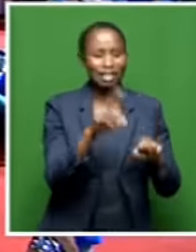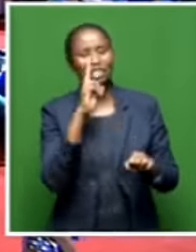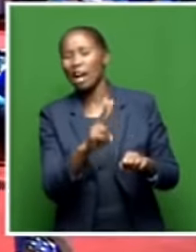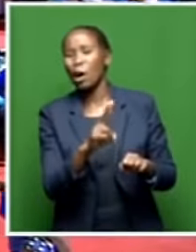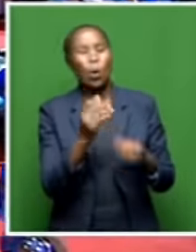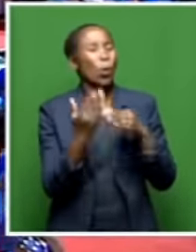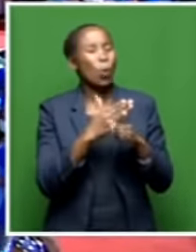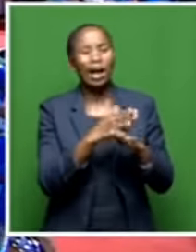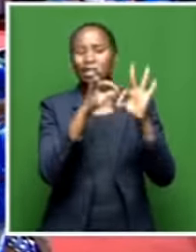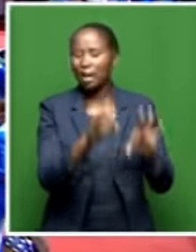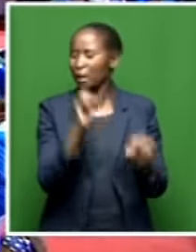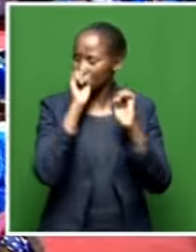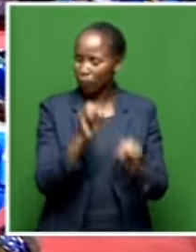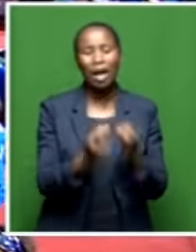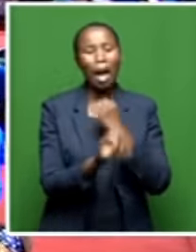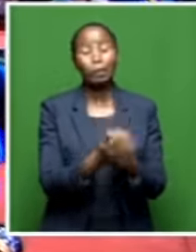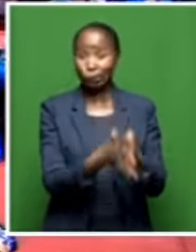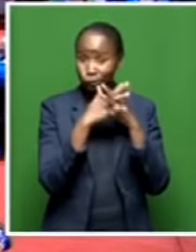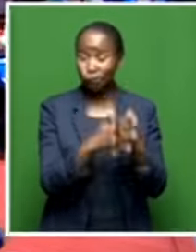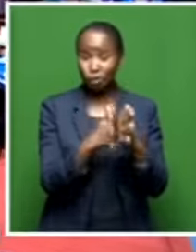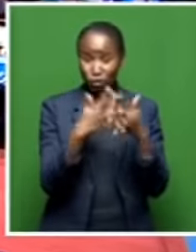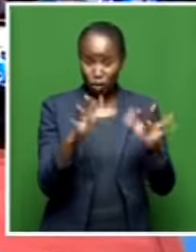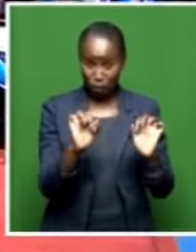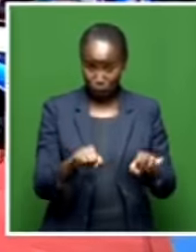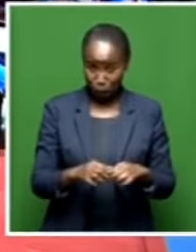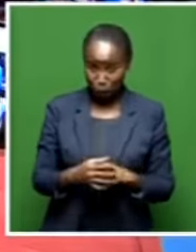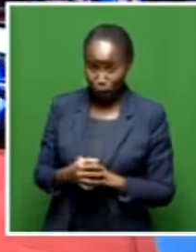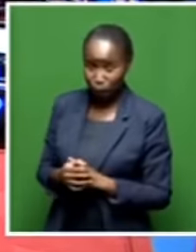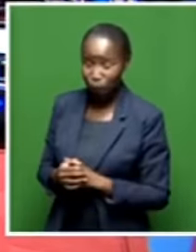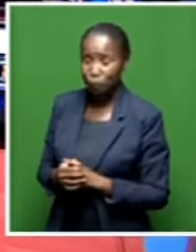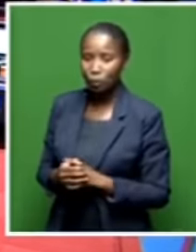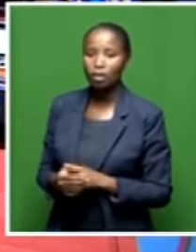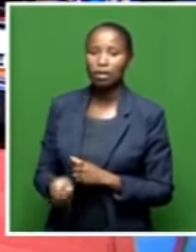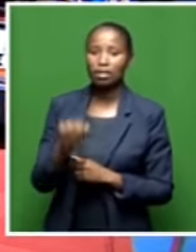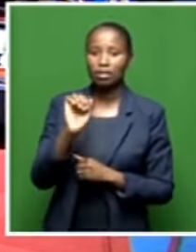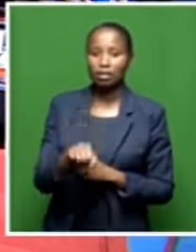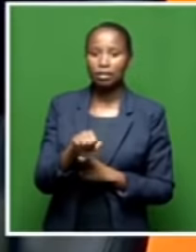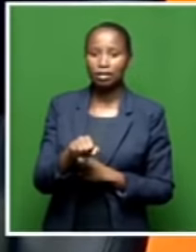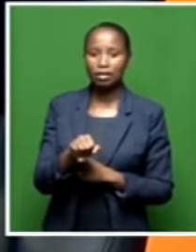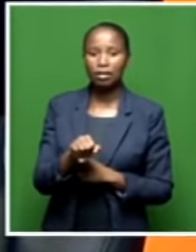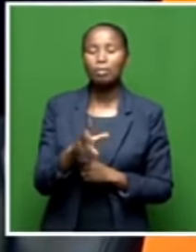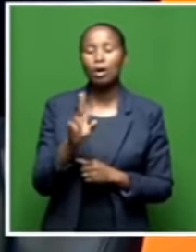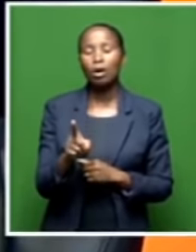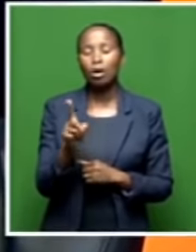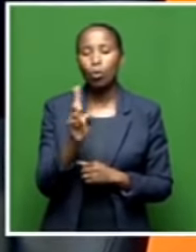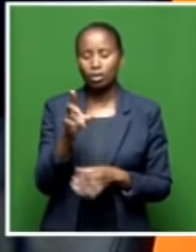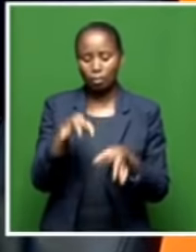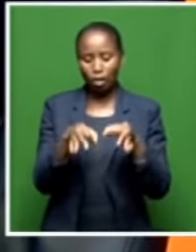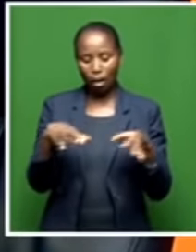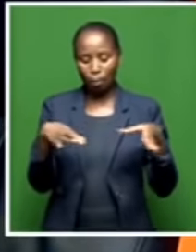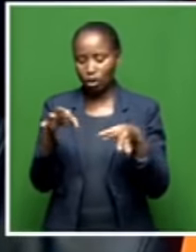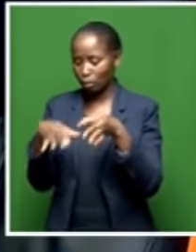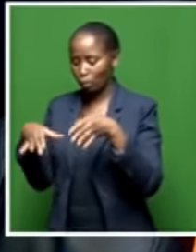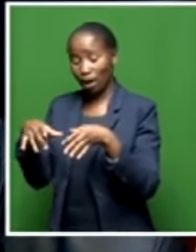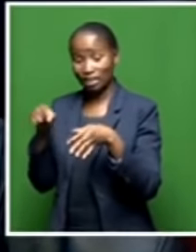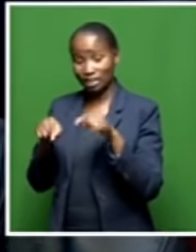No, probably the most certain thing is that political parties have interim positions, have campaign positions. So